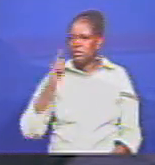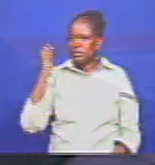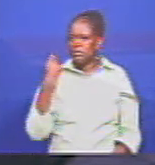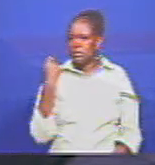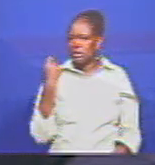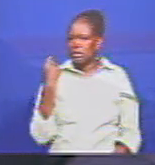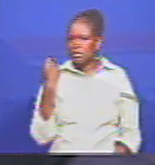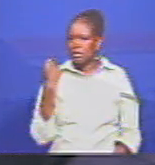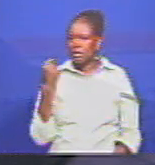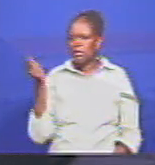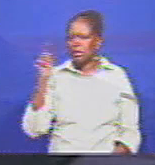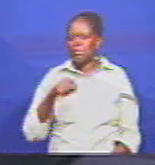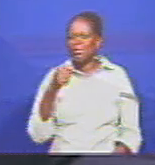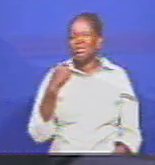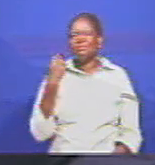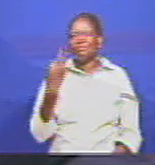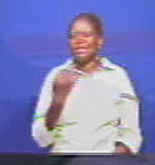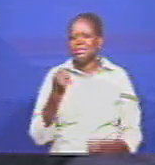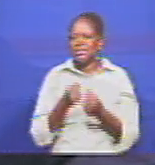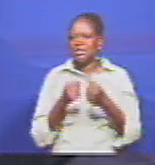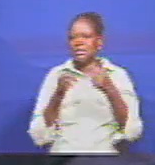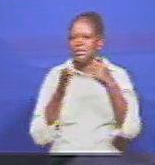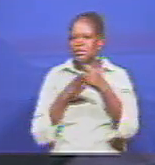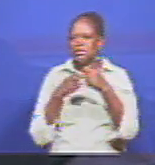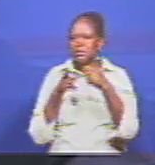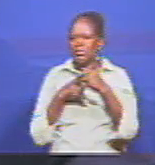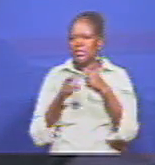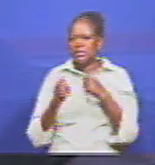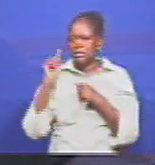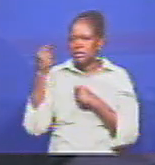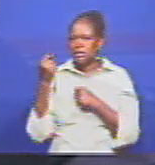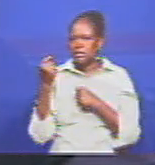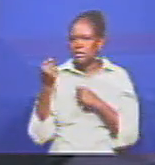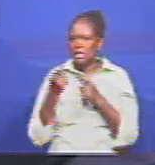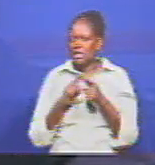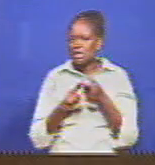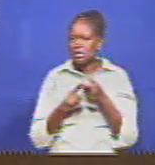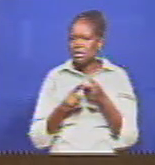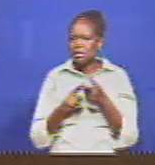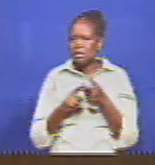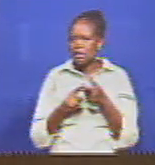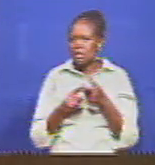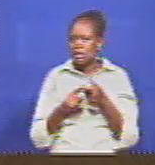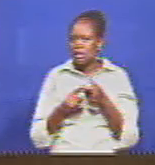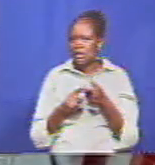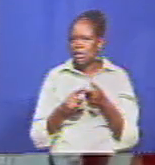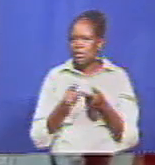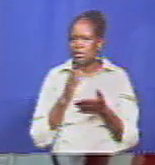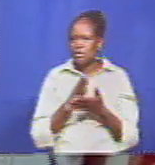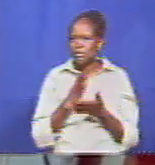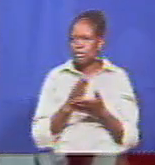in March 1970 in Kenya, yes. and It was actually then